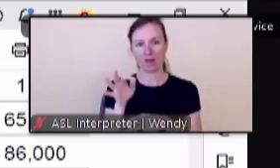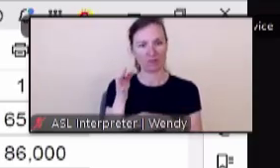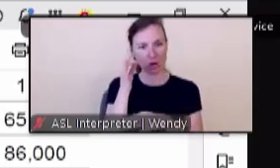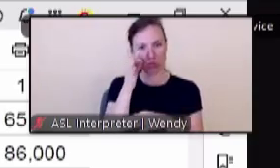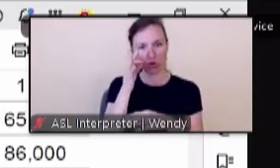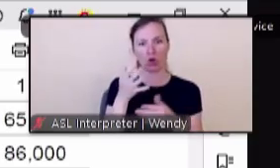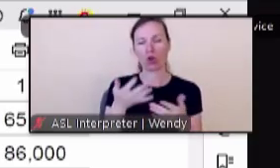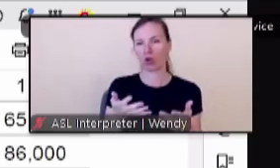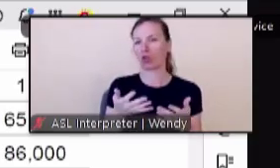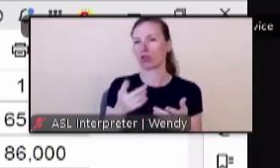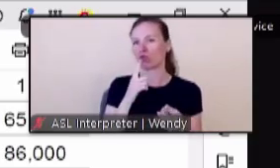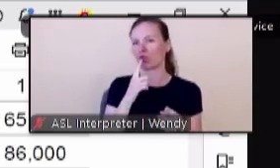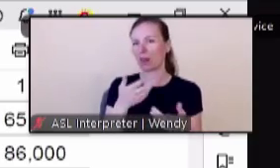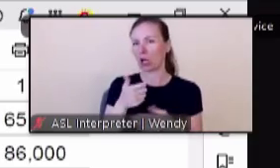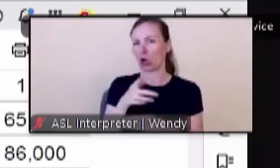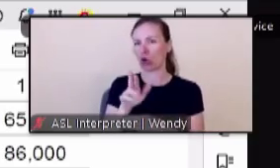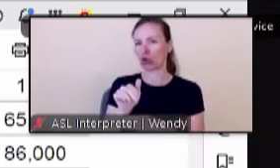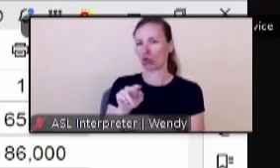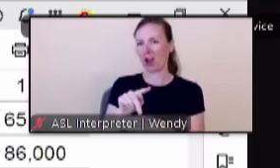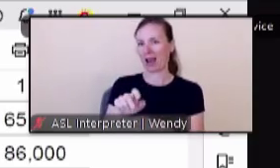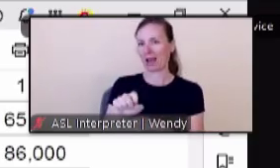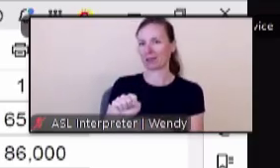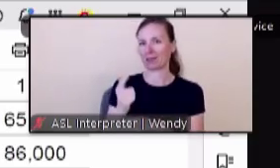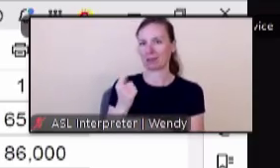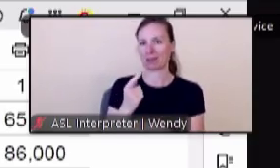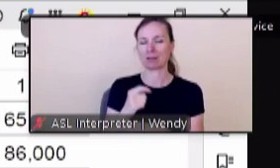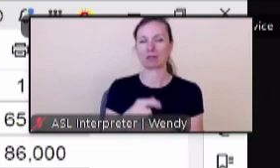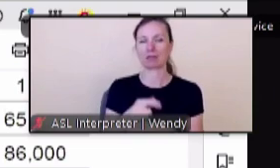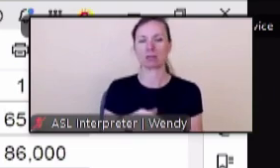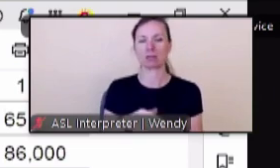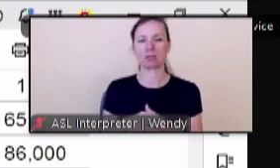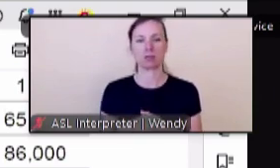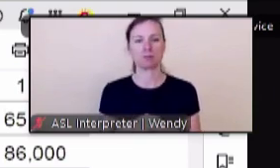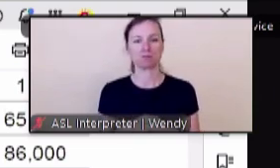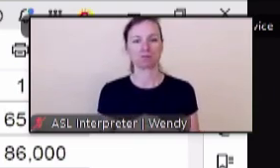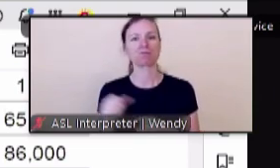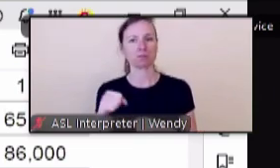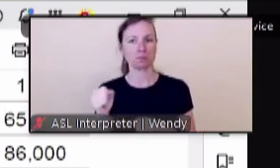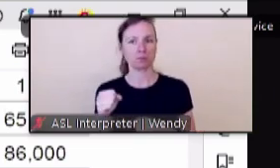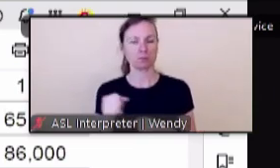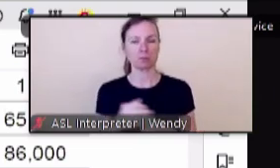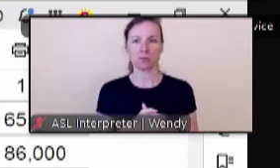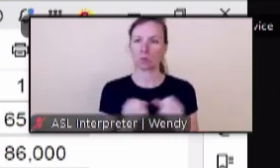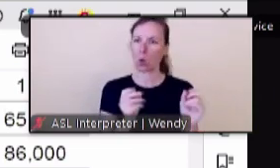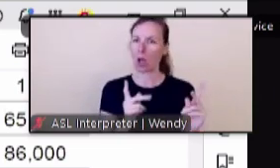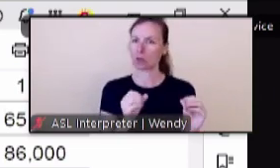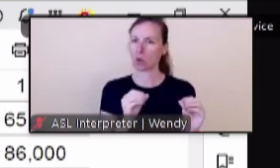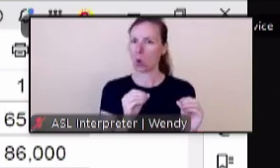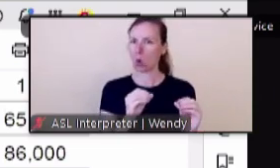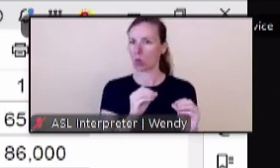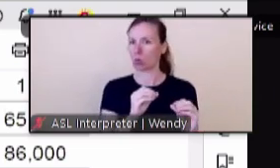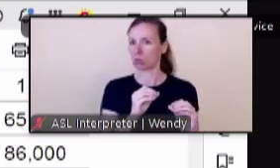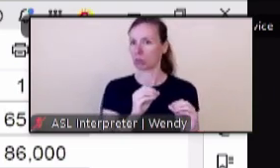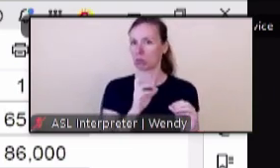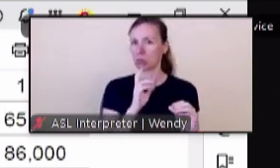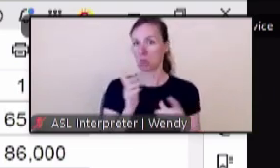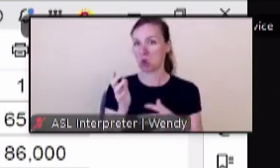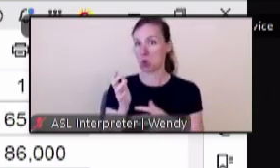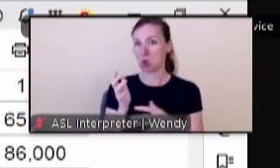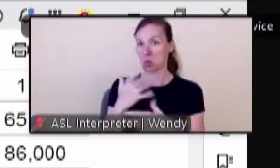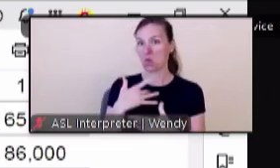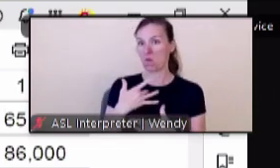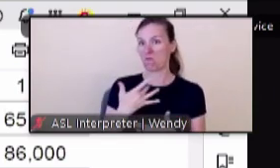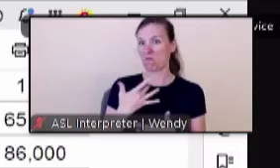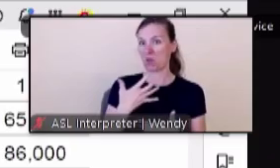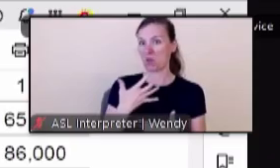Yeah. Excuse me. And I guess number one, are you confident that we're going to receive those?